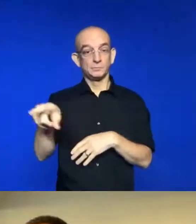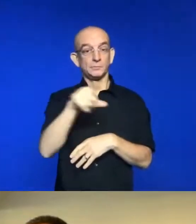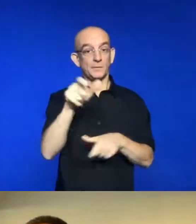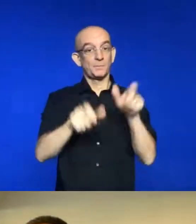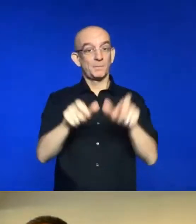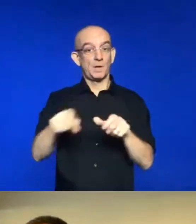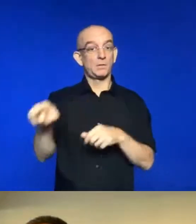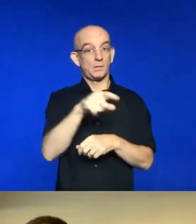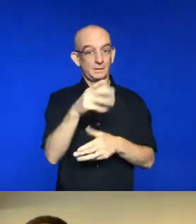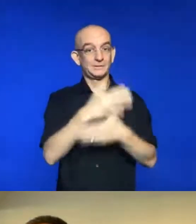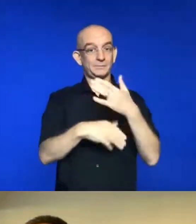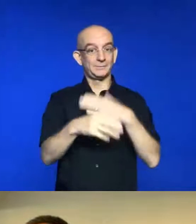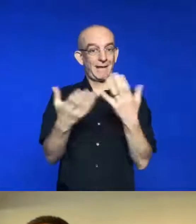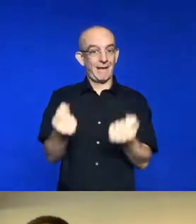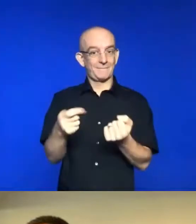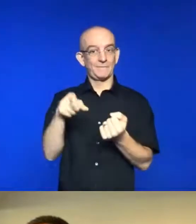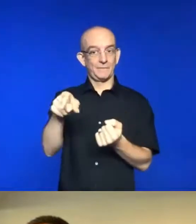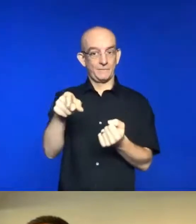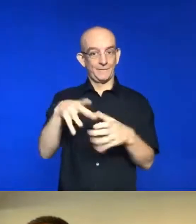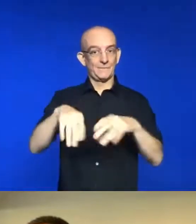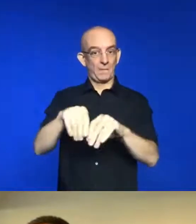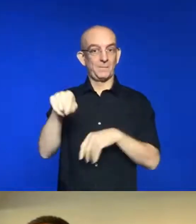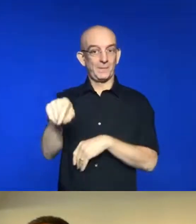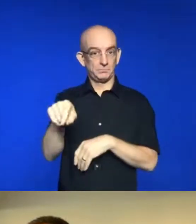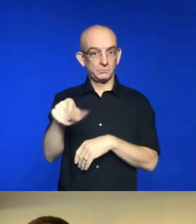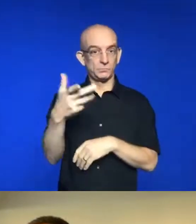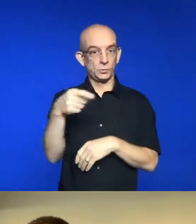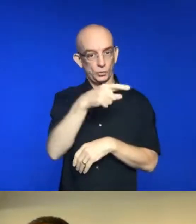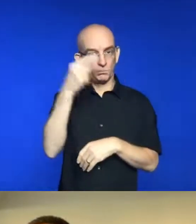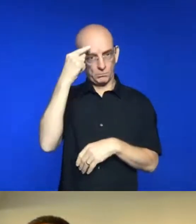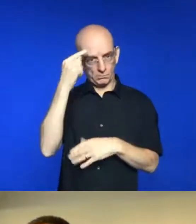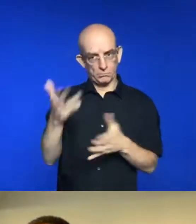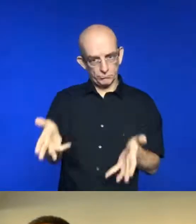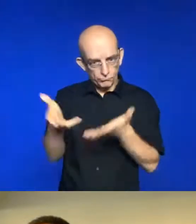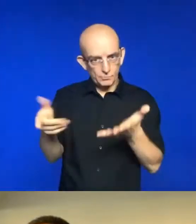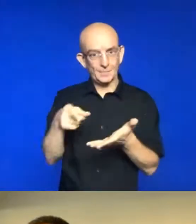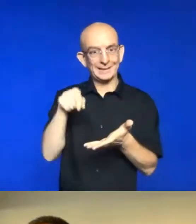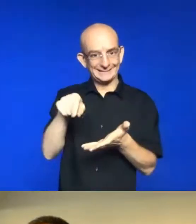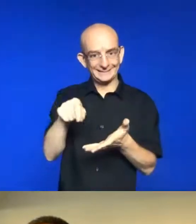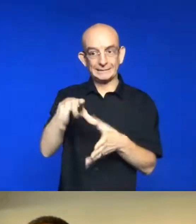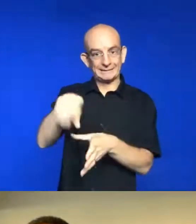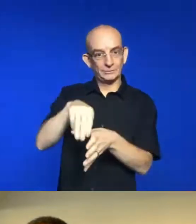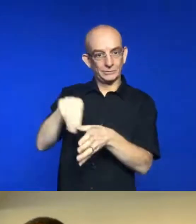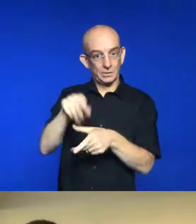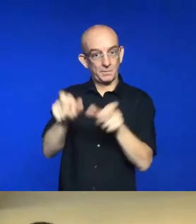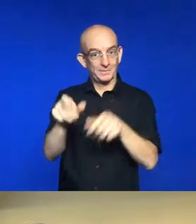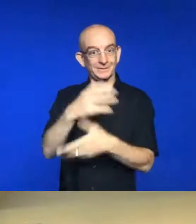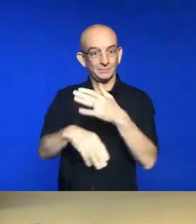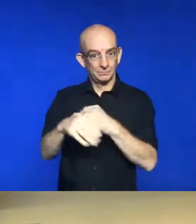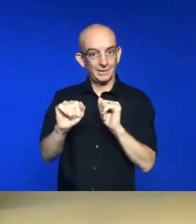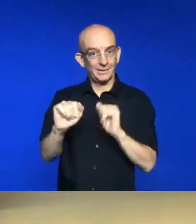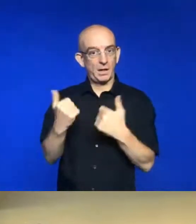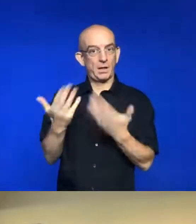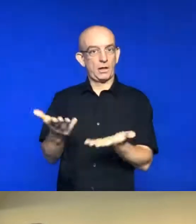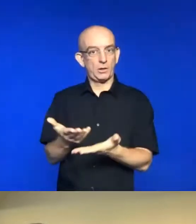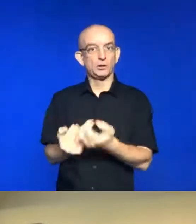if you invest on inclusion of persons with disabilities, you can actually provide support and relief to a quarter of your population. So